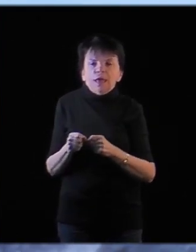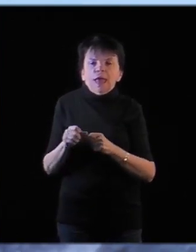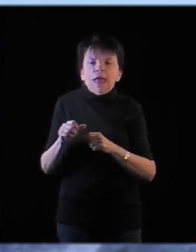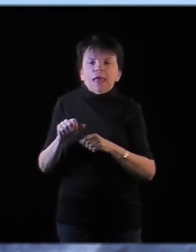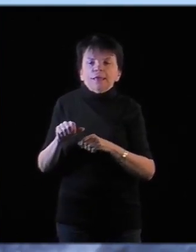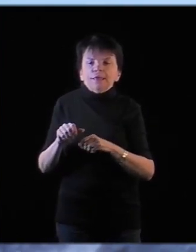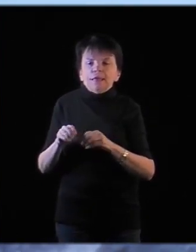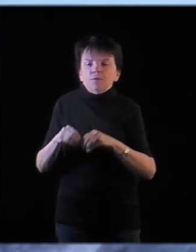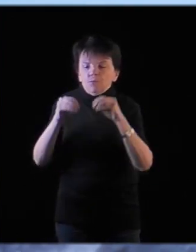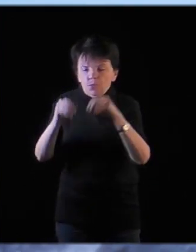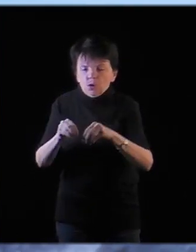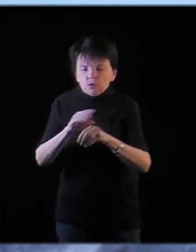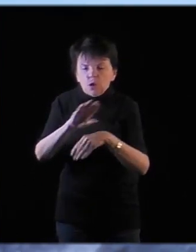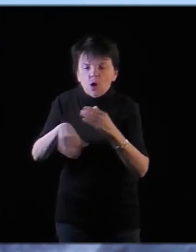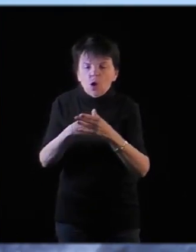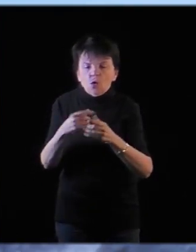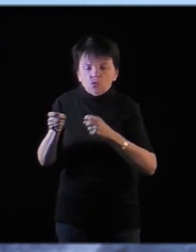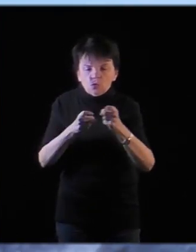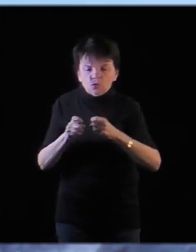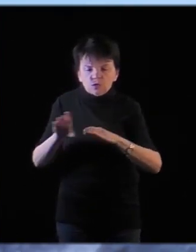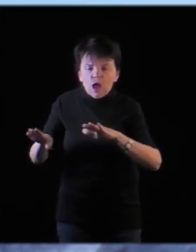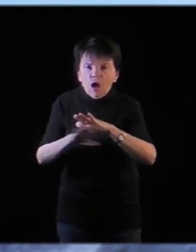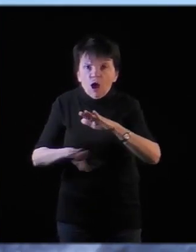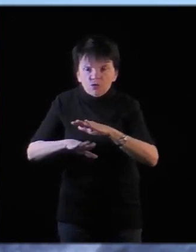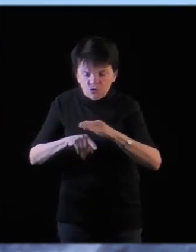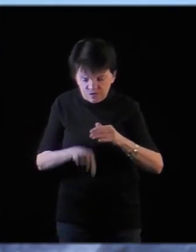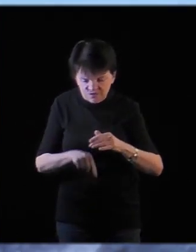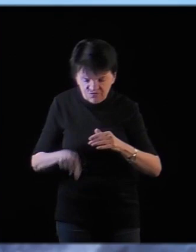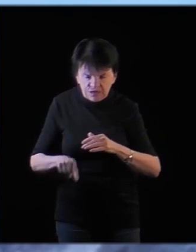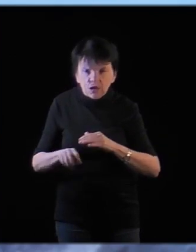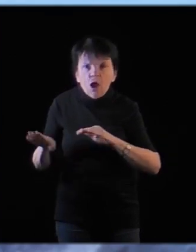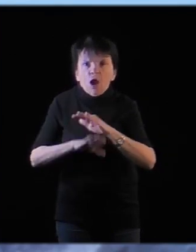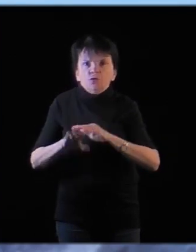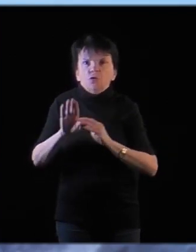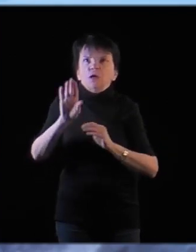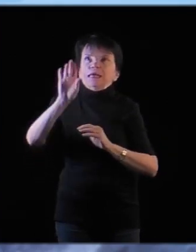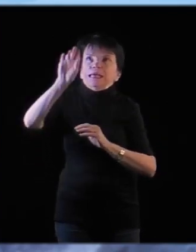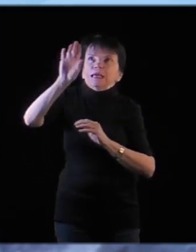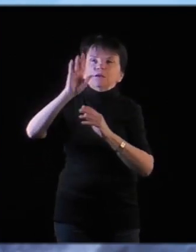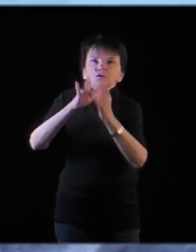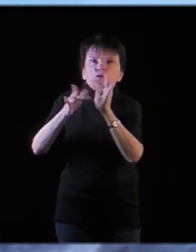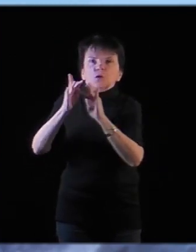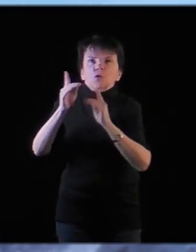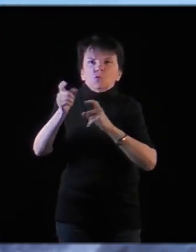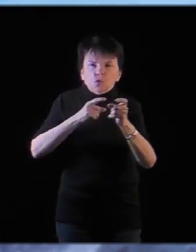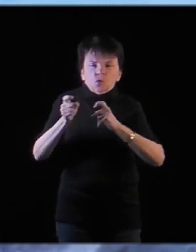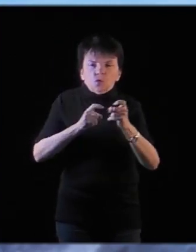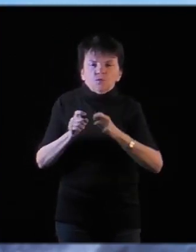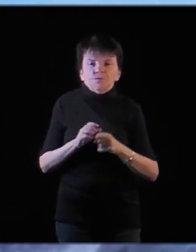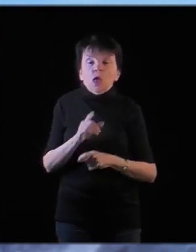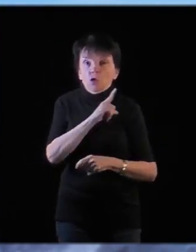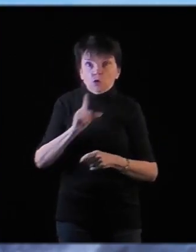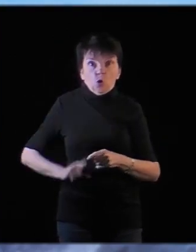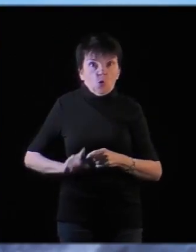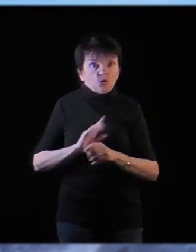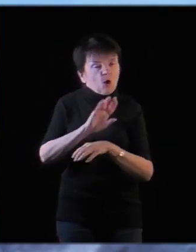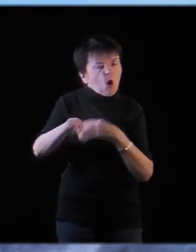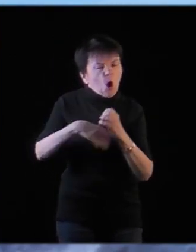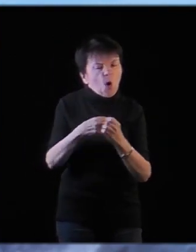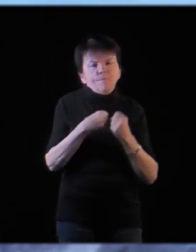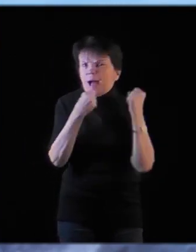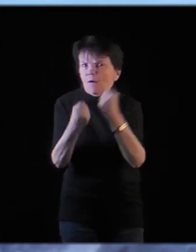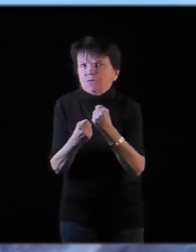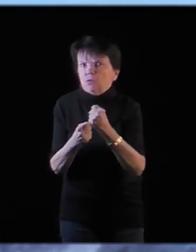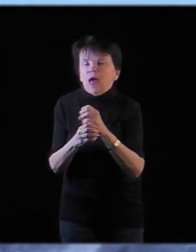That's the evidence of the authority, is now the power of God being there, that the Lord is all powerful. There's not anything